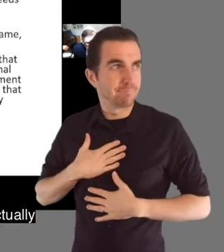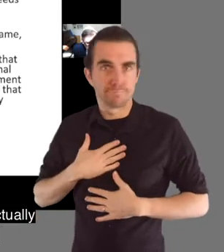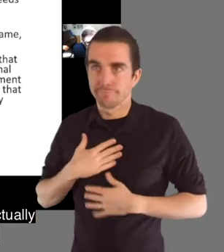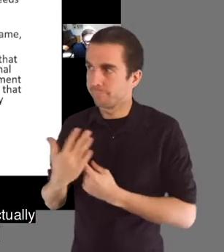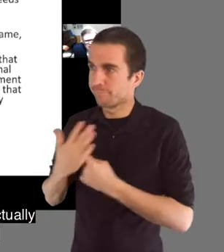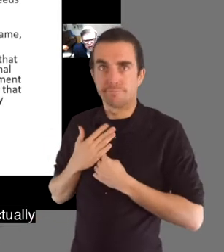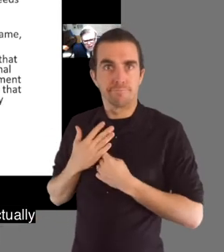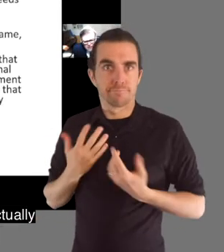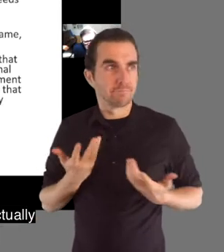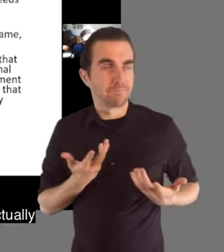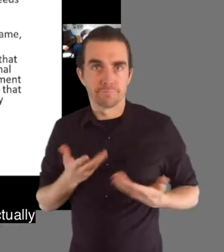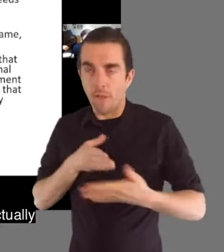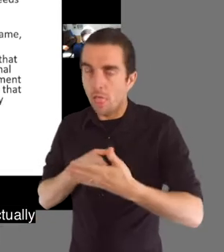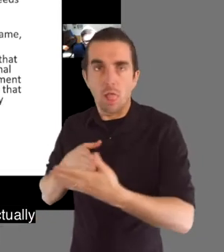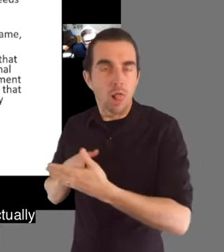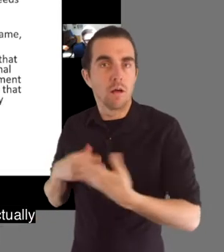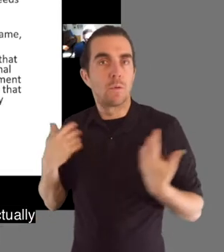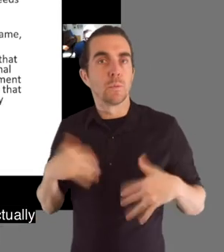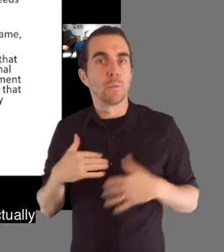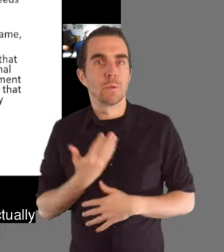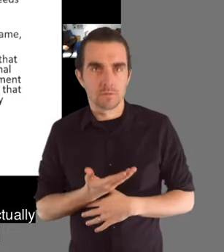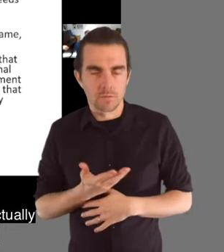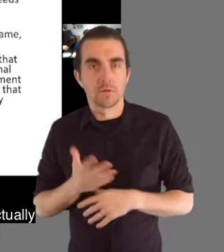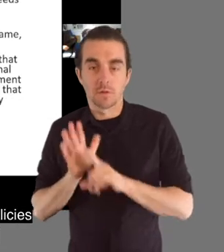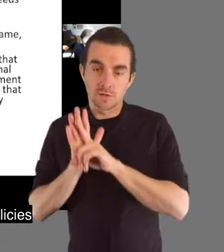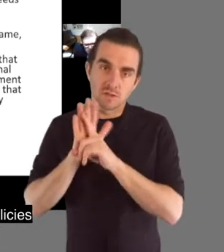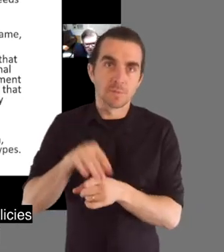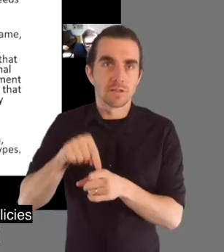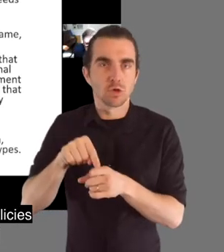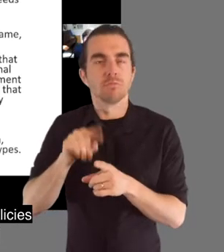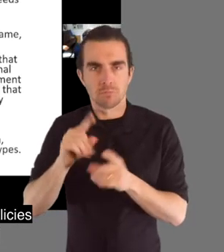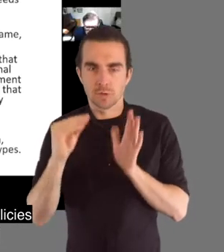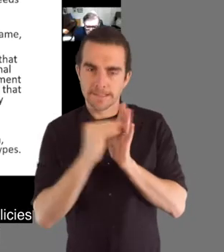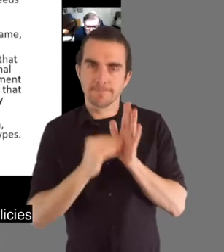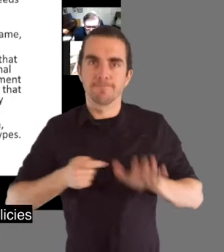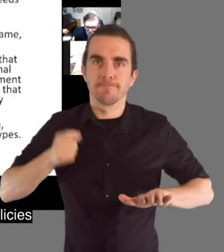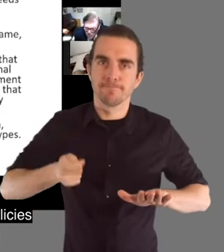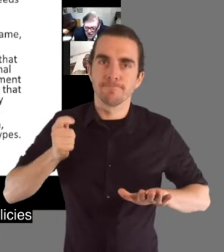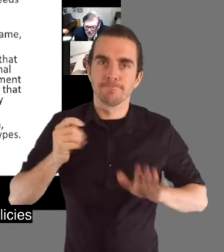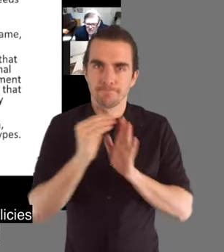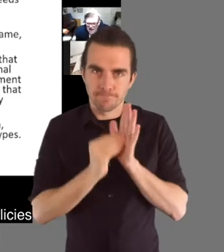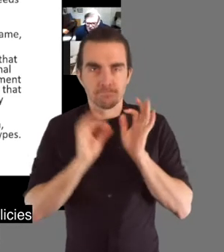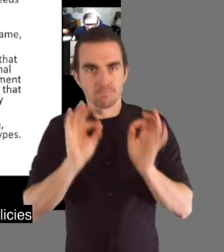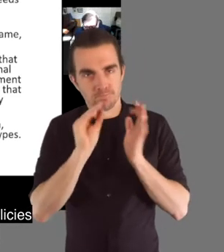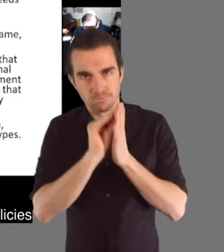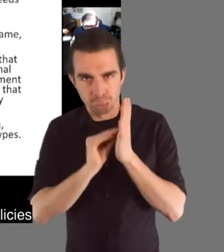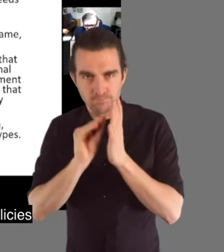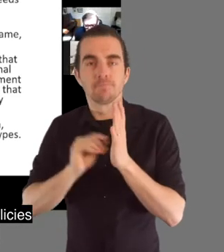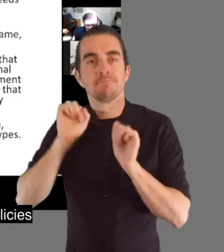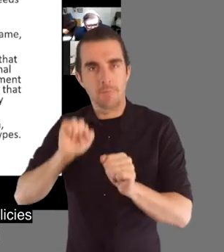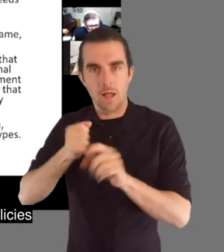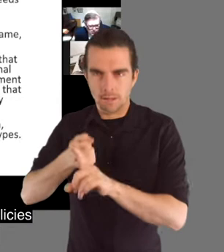are actually disabled people are facing. Discriminatory legislation and policies can